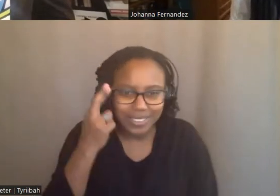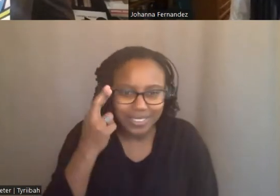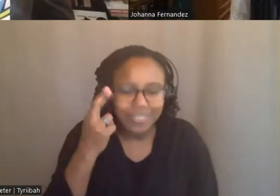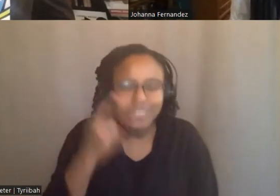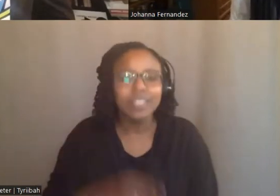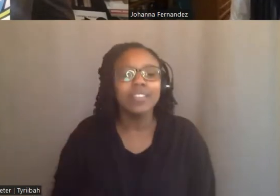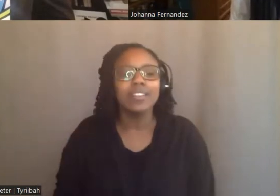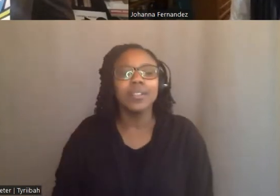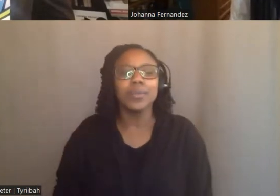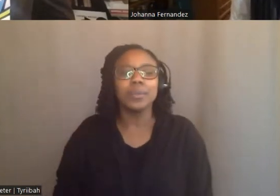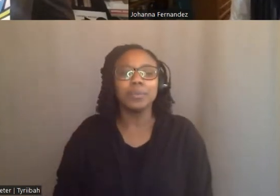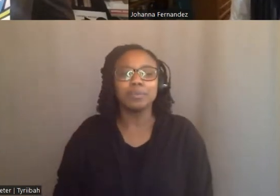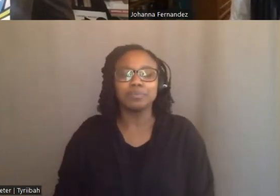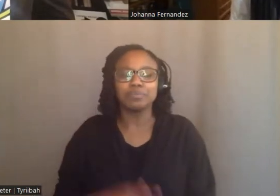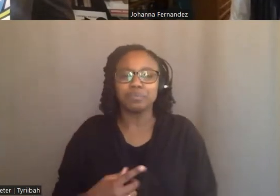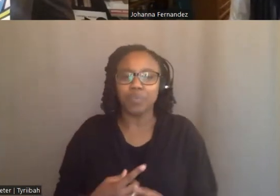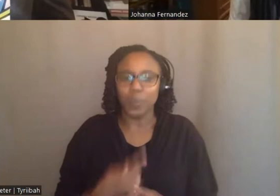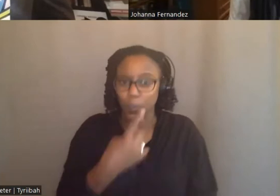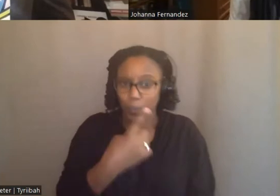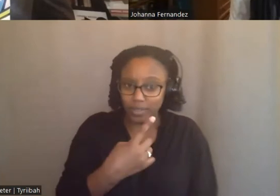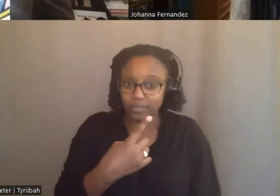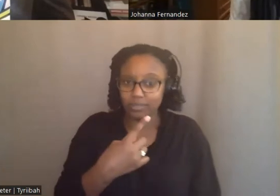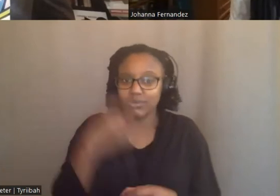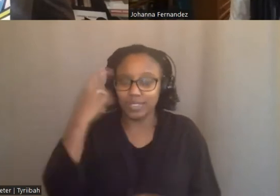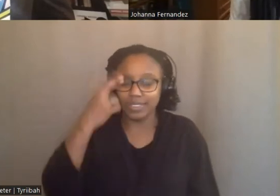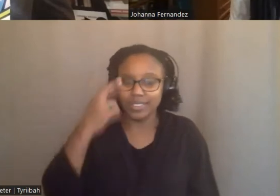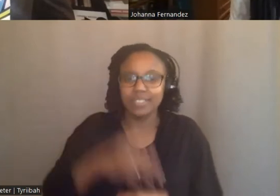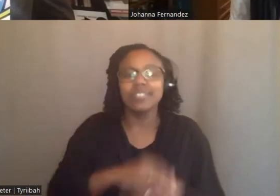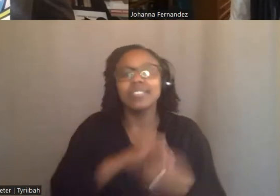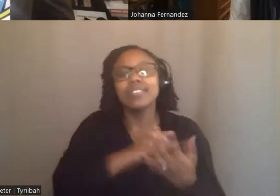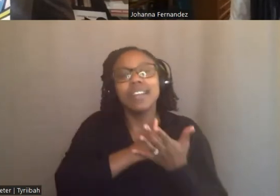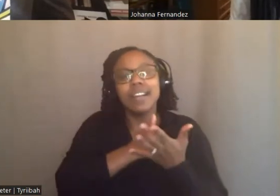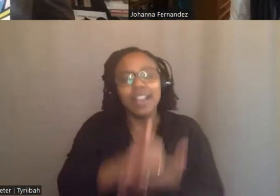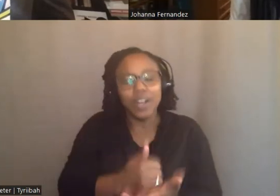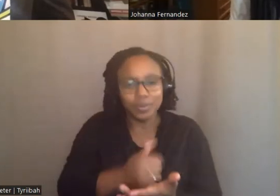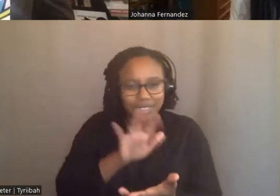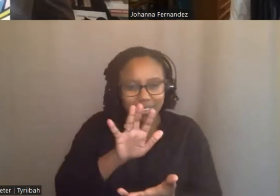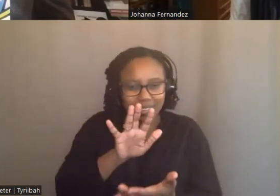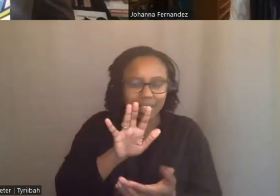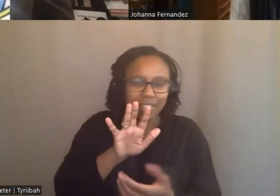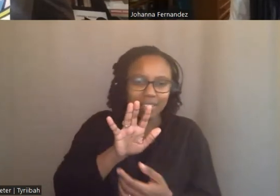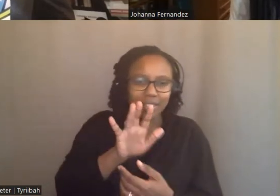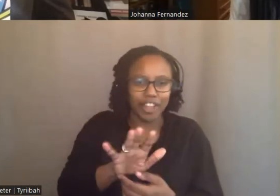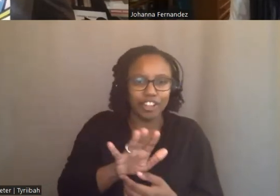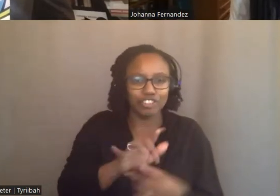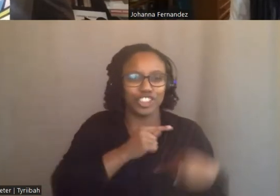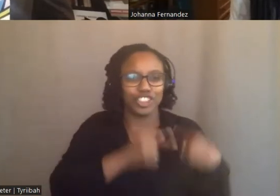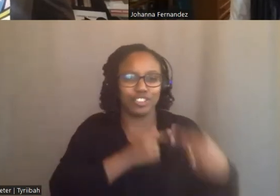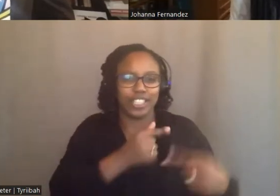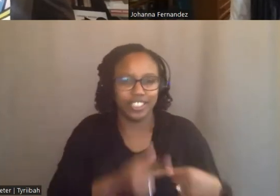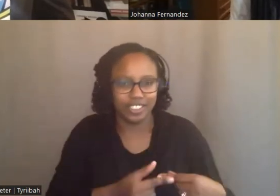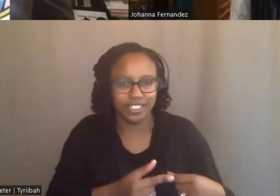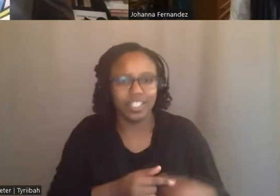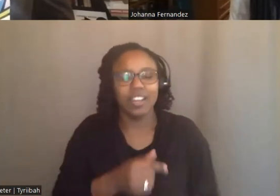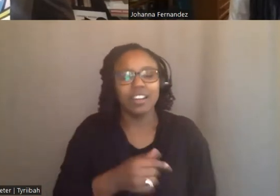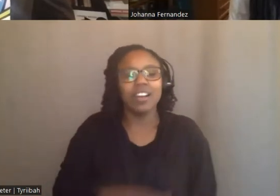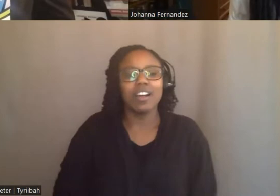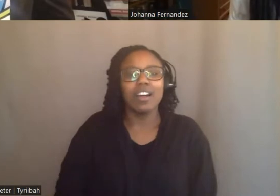understand how and why a third of a nation was displaced to the US